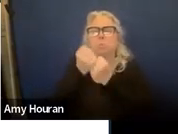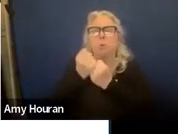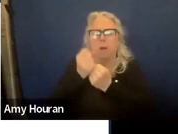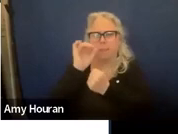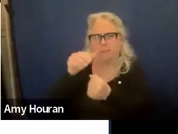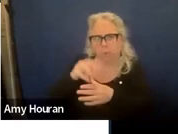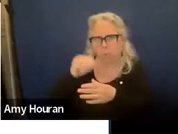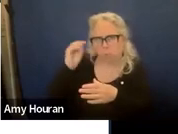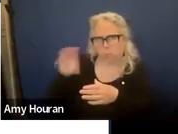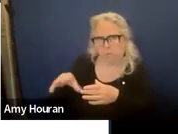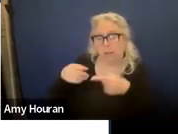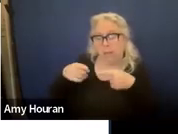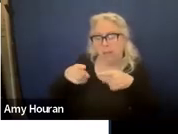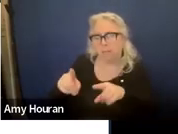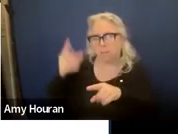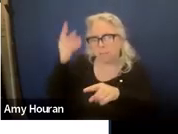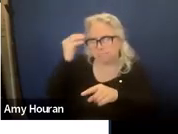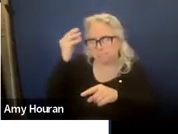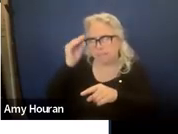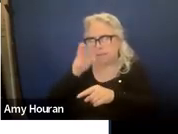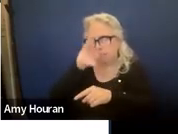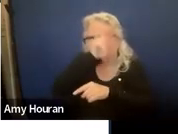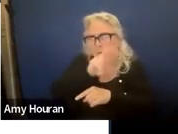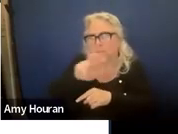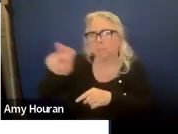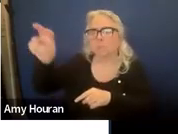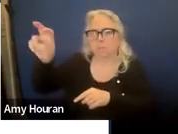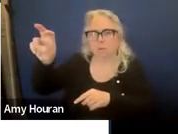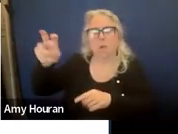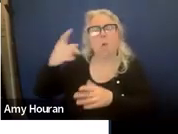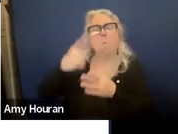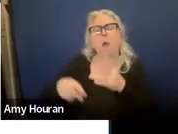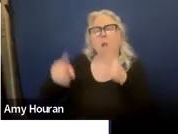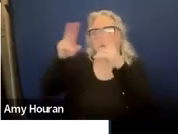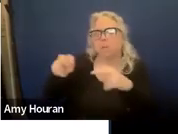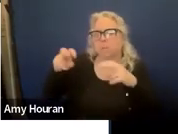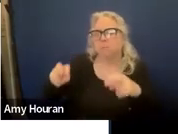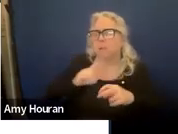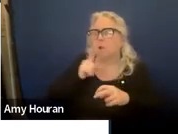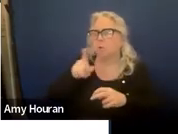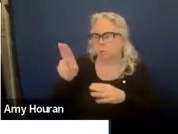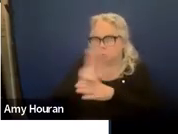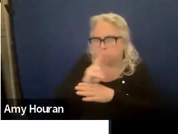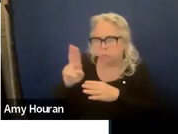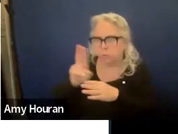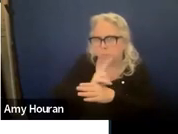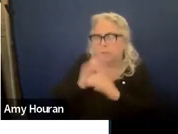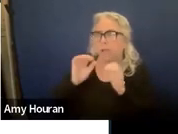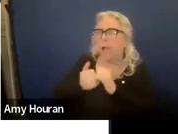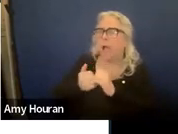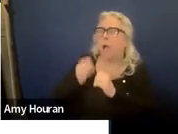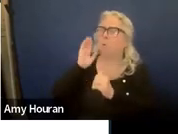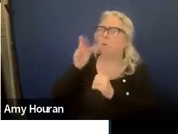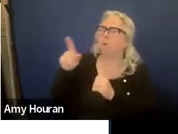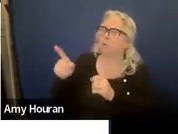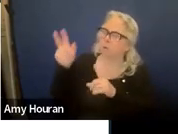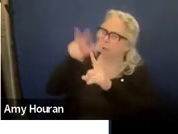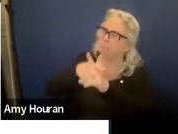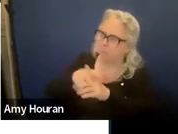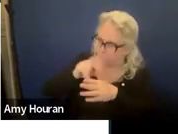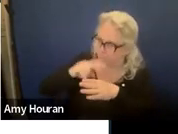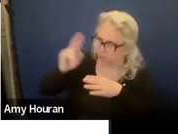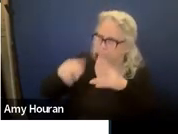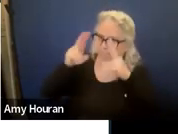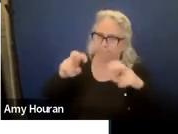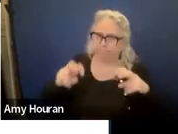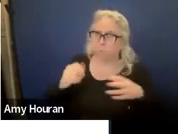student as they think about their transition? What assessments are you using? How are you going to apply those results of those assessments